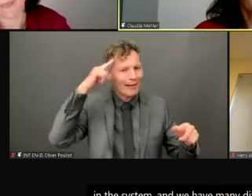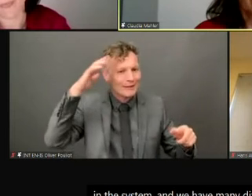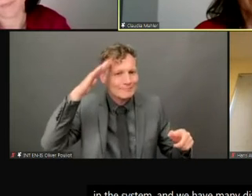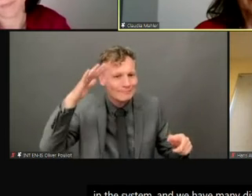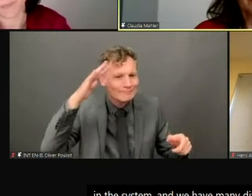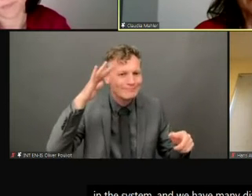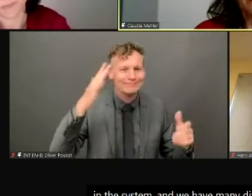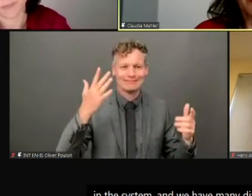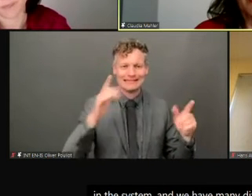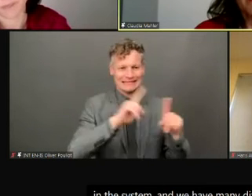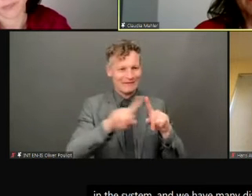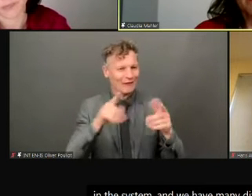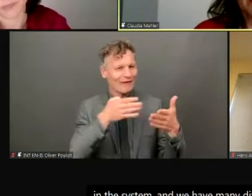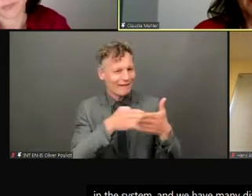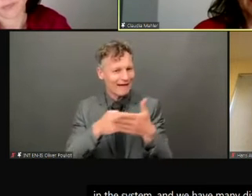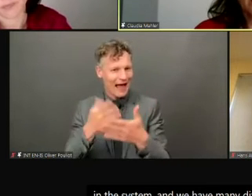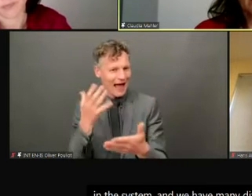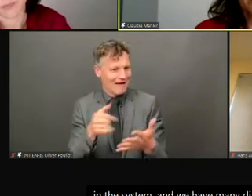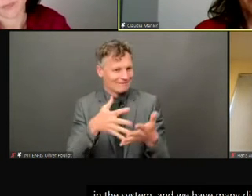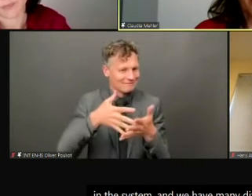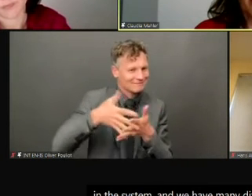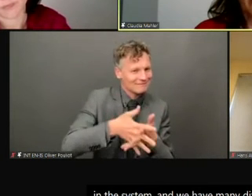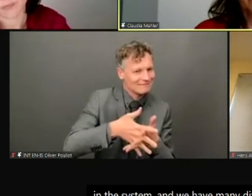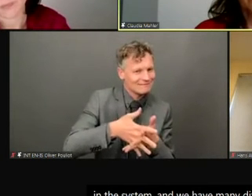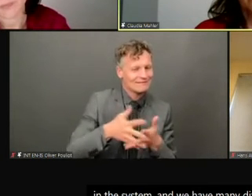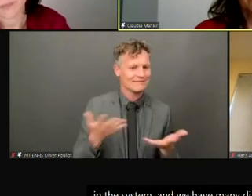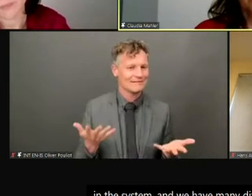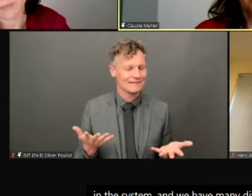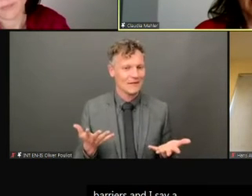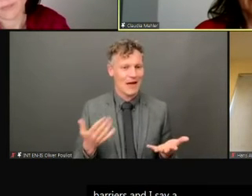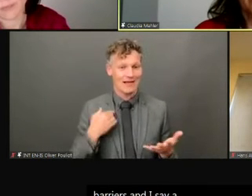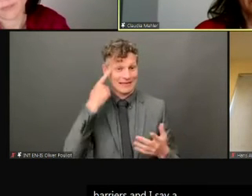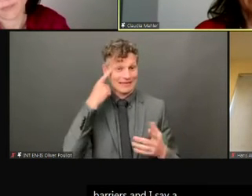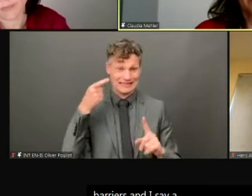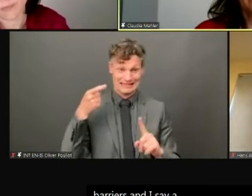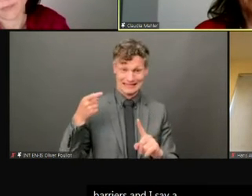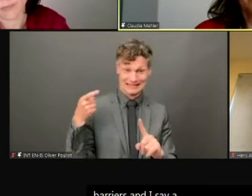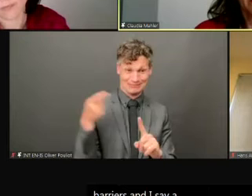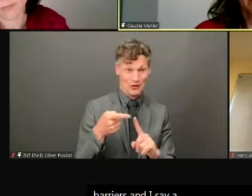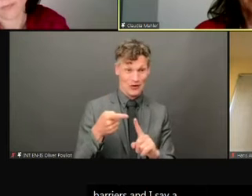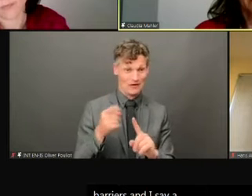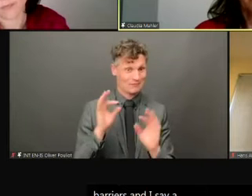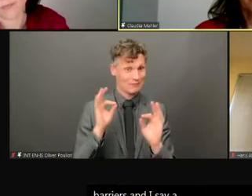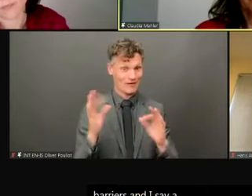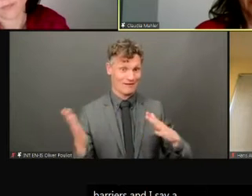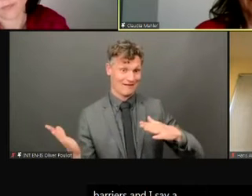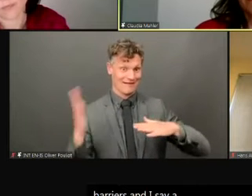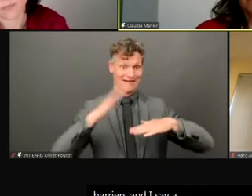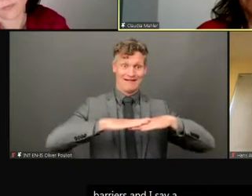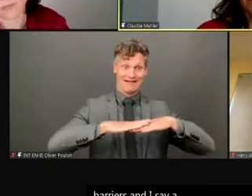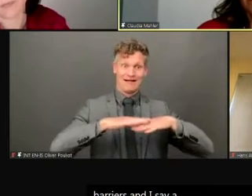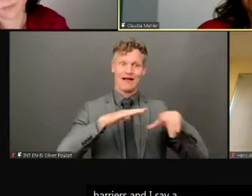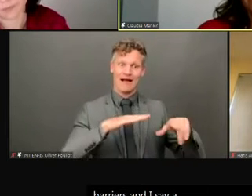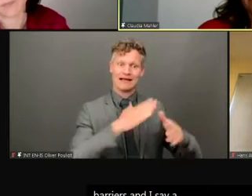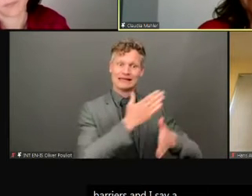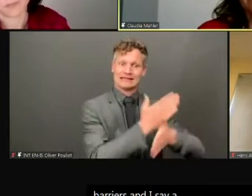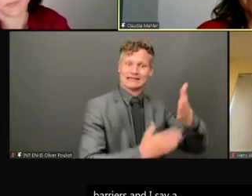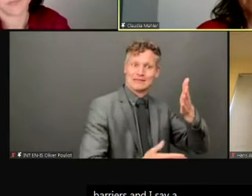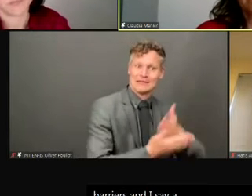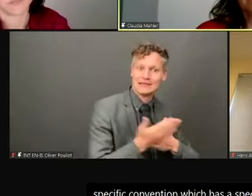specific focus on older persons is the perfect tool to raise awareness and to make a meaningful change. Thank